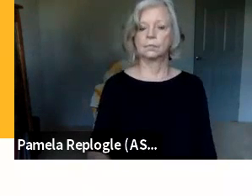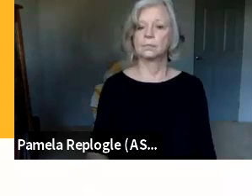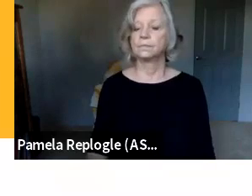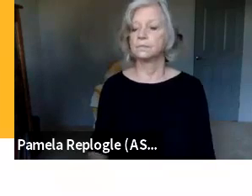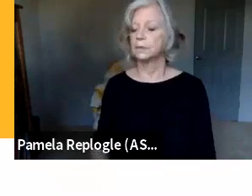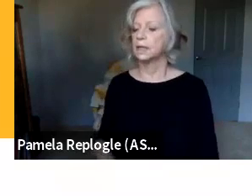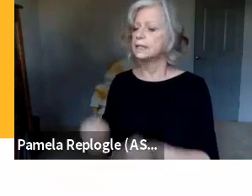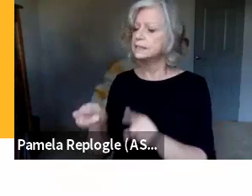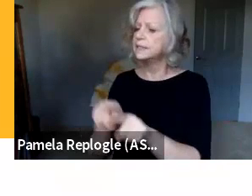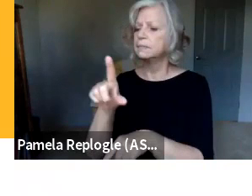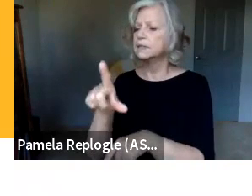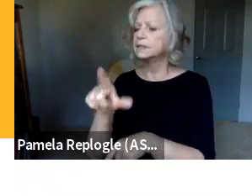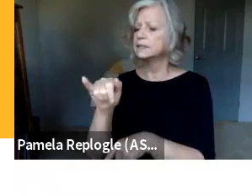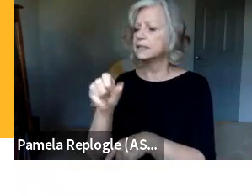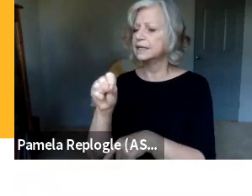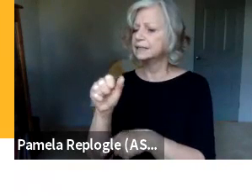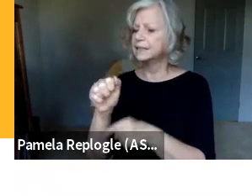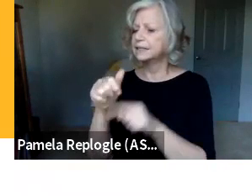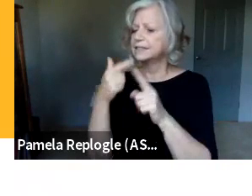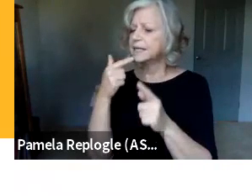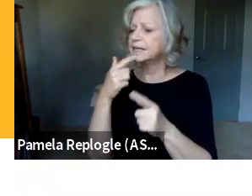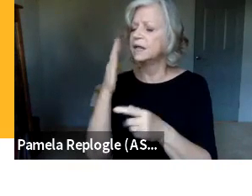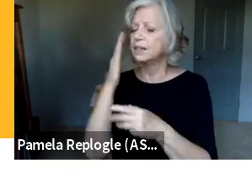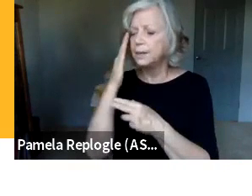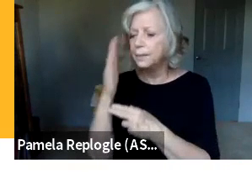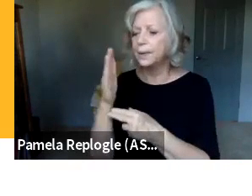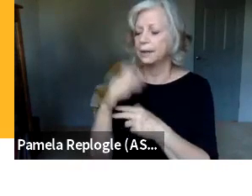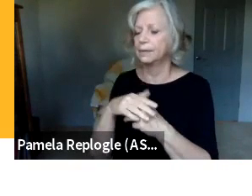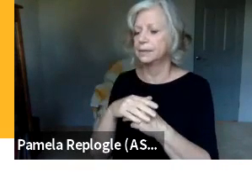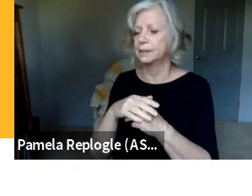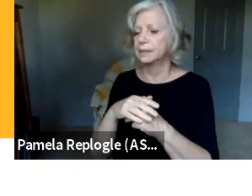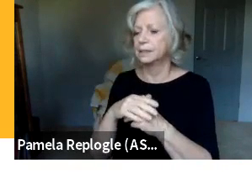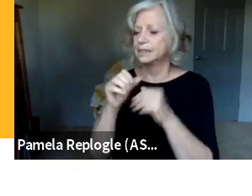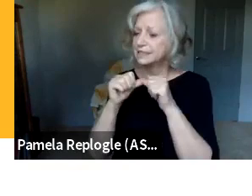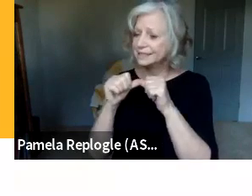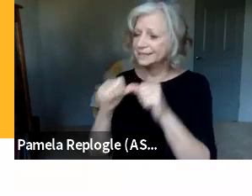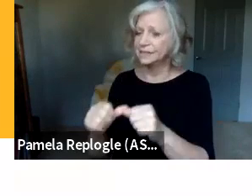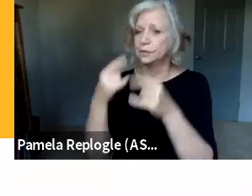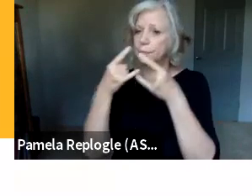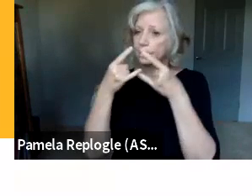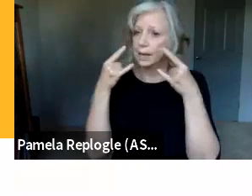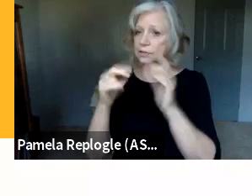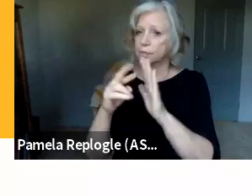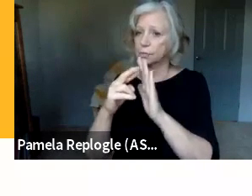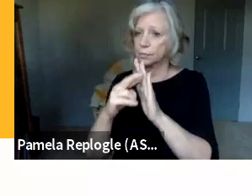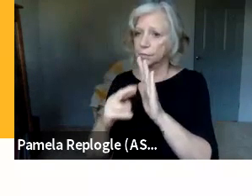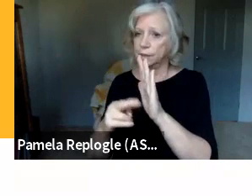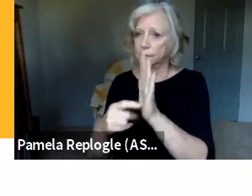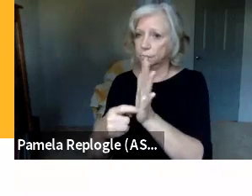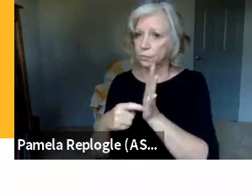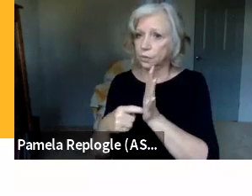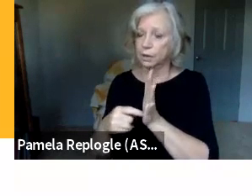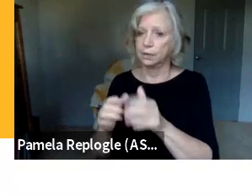Lisa Erickson mentioned, there will be, there's continues to be masking requirements